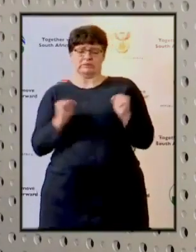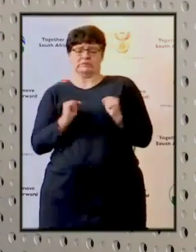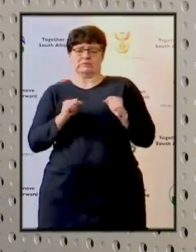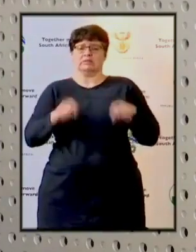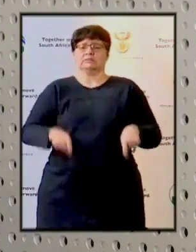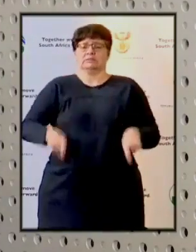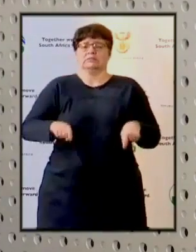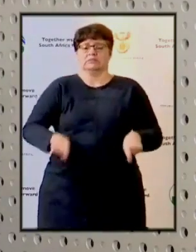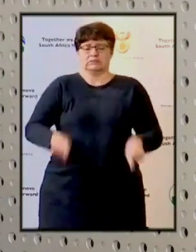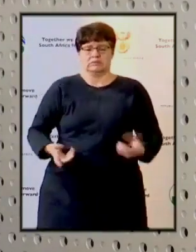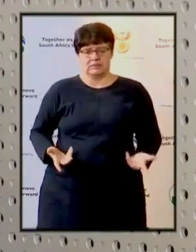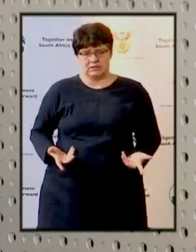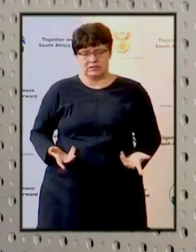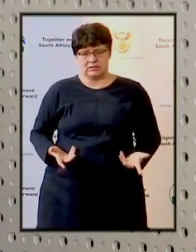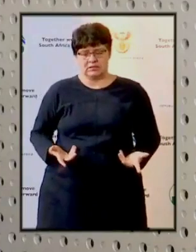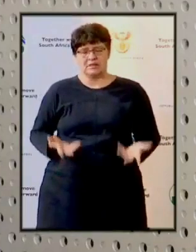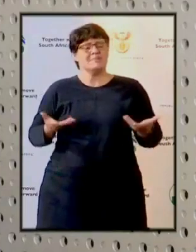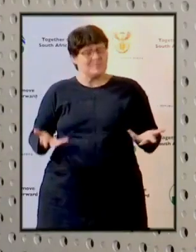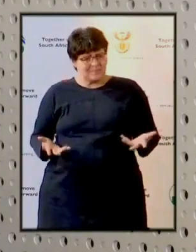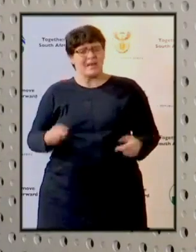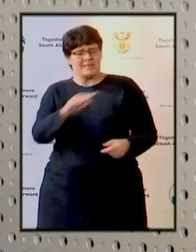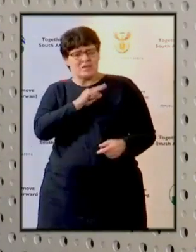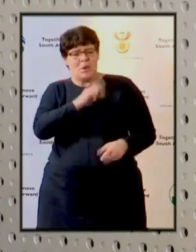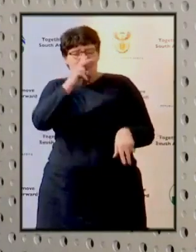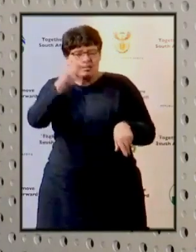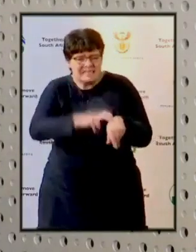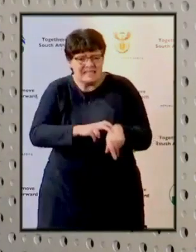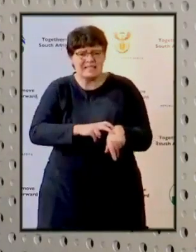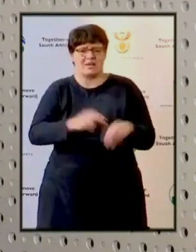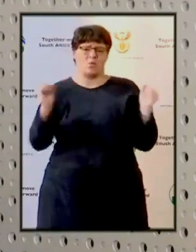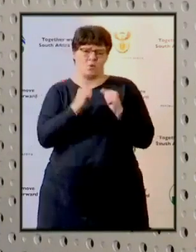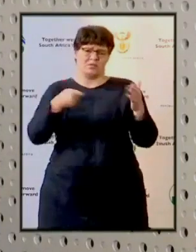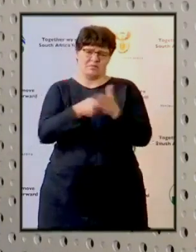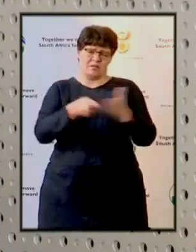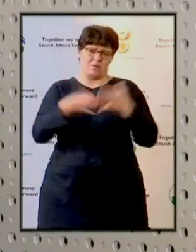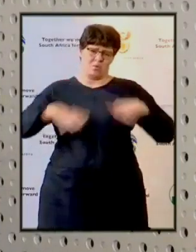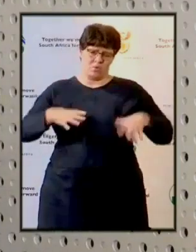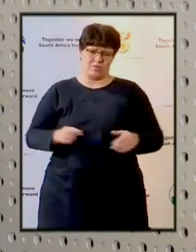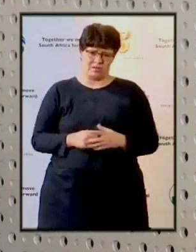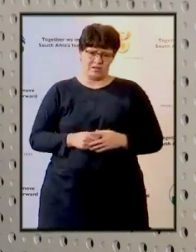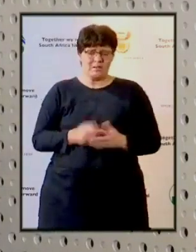production are all part, not only to get the economy going, but also to protect our people.